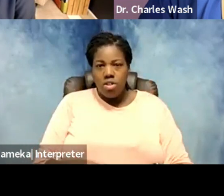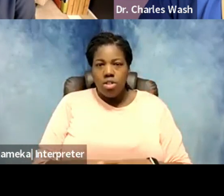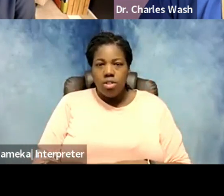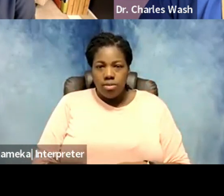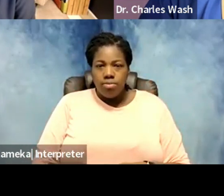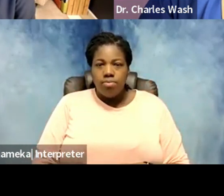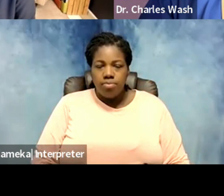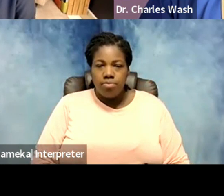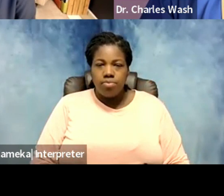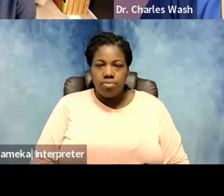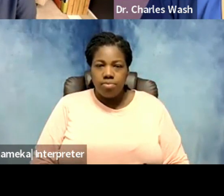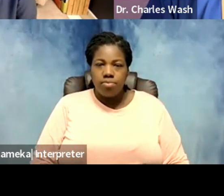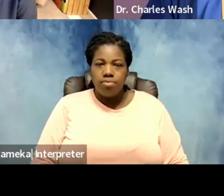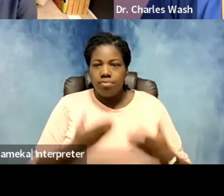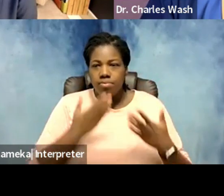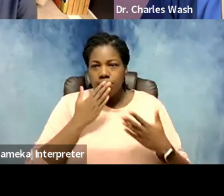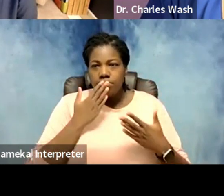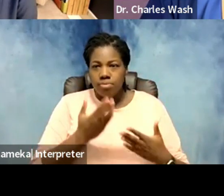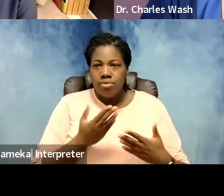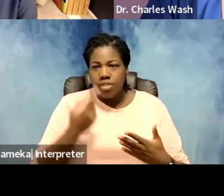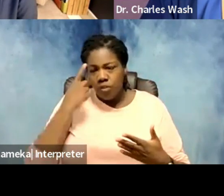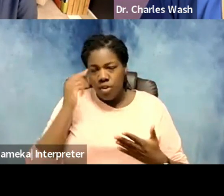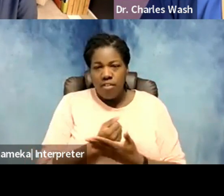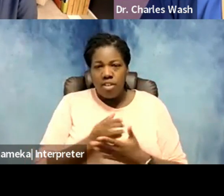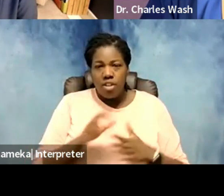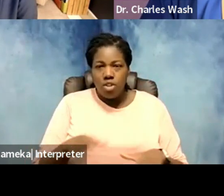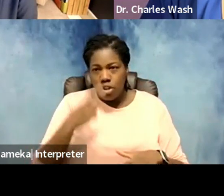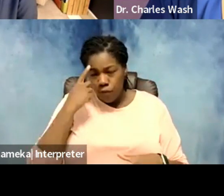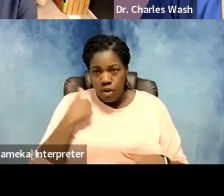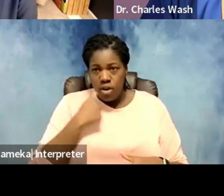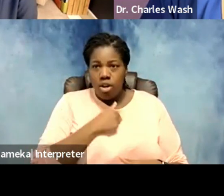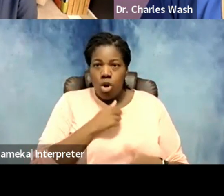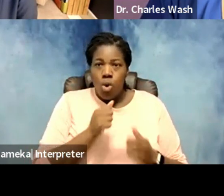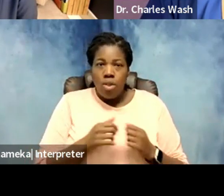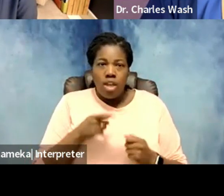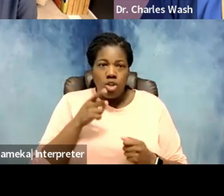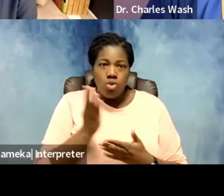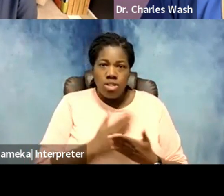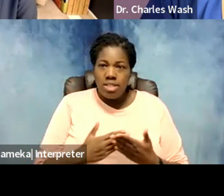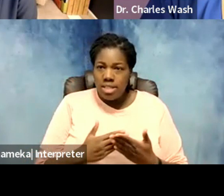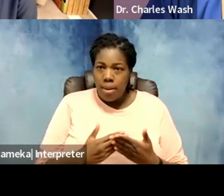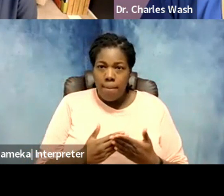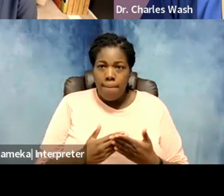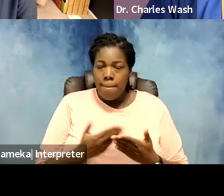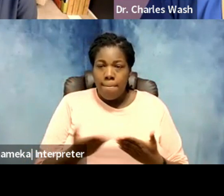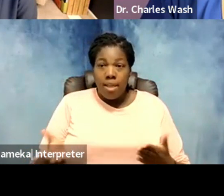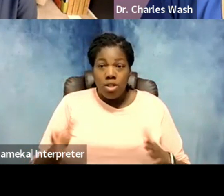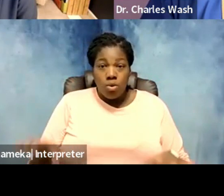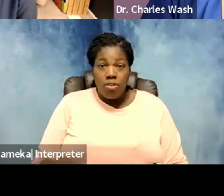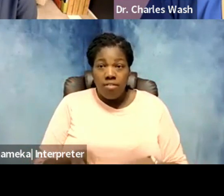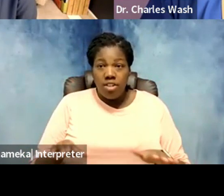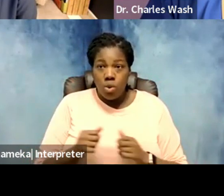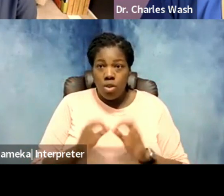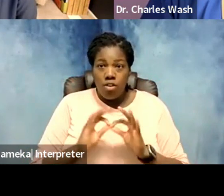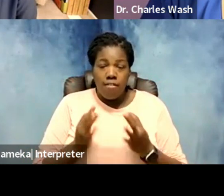phenomenal work that you do. Well, thank you. And thank you for everything you've done for us, because without you, some of these things that we've been able to do with